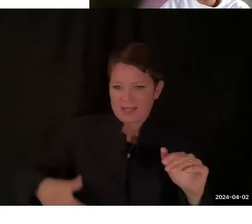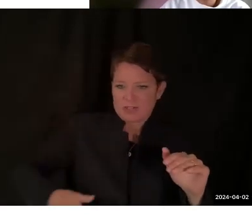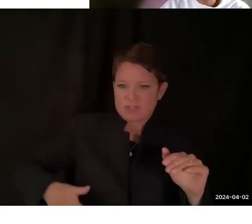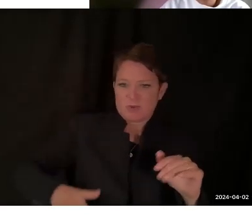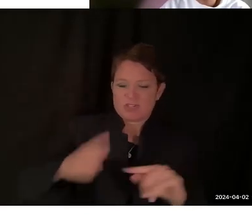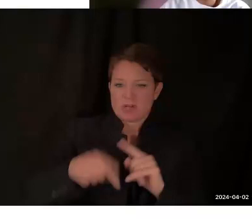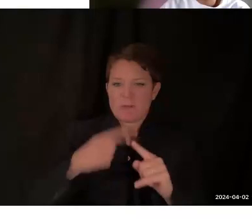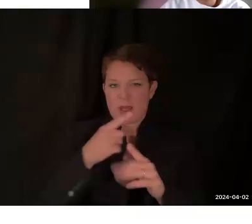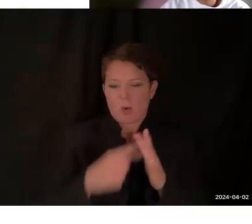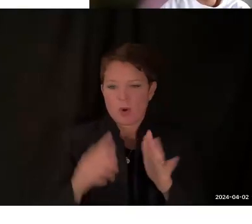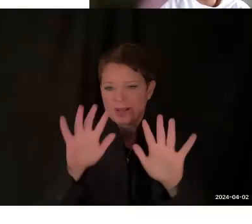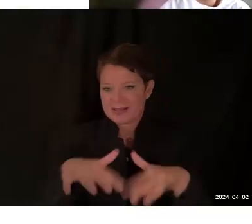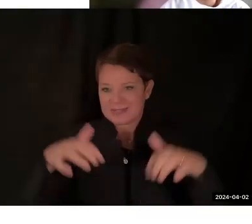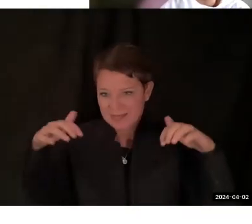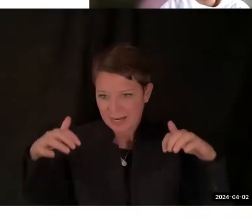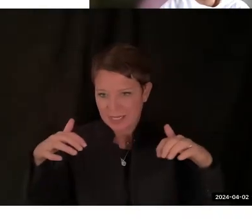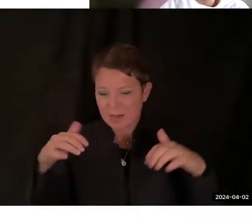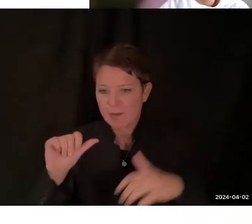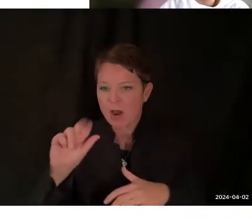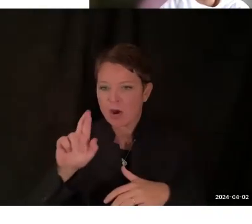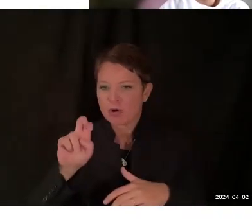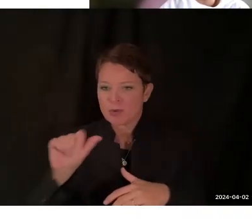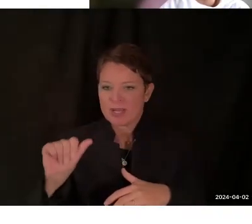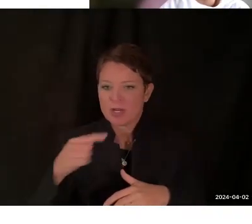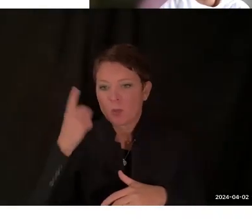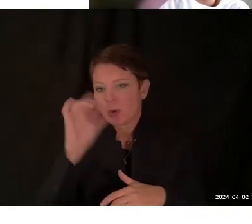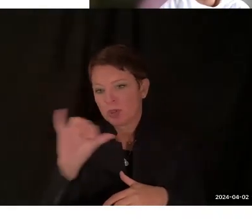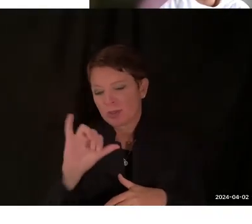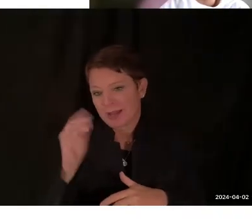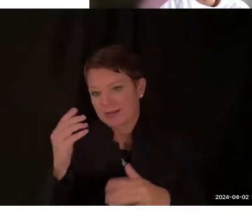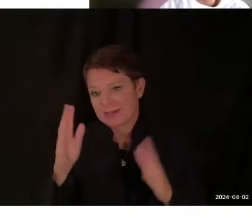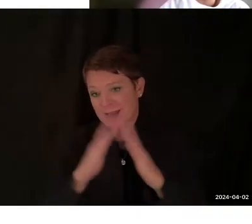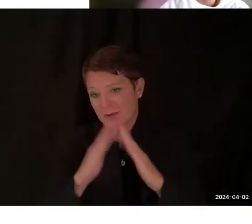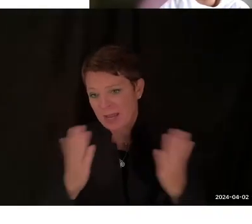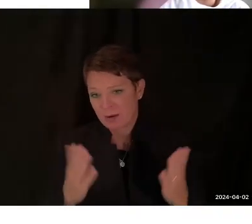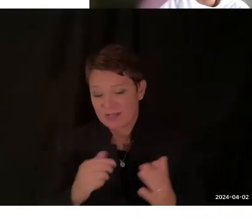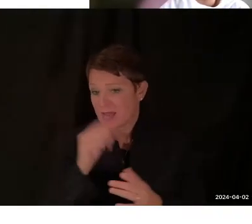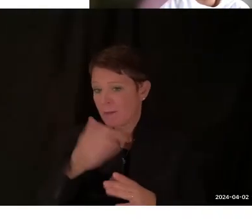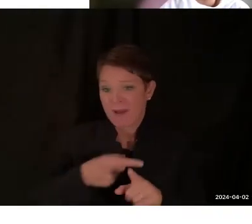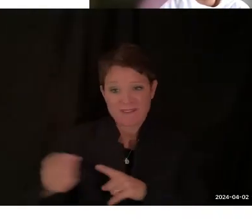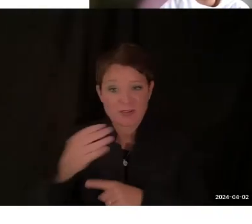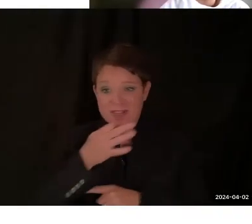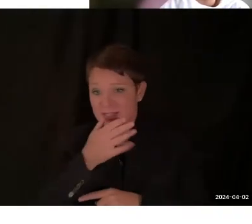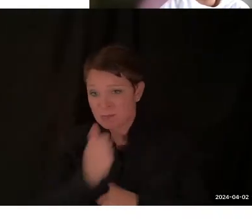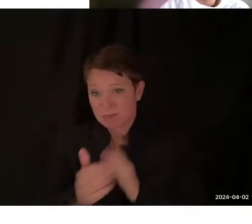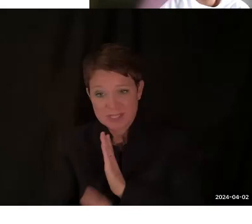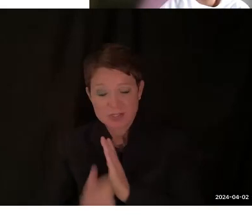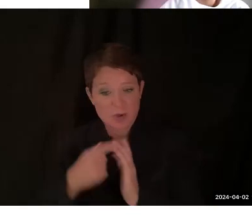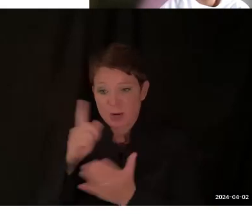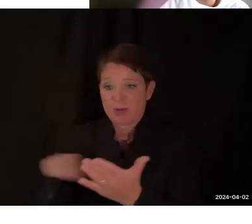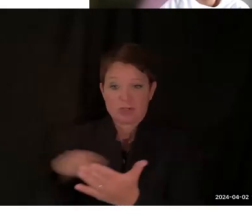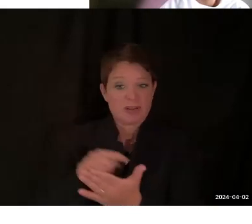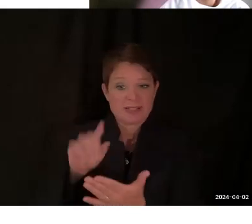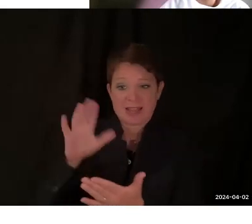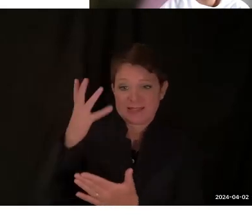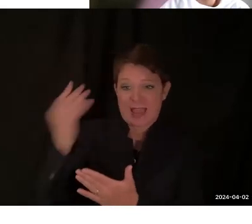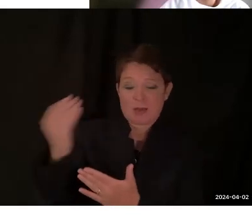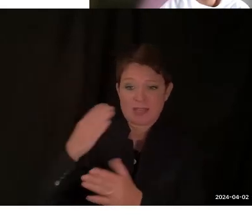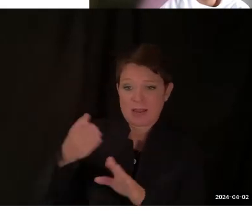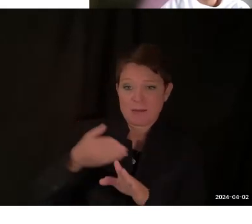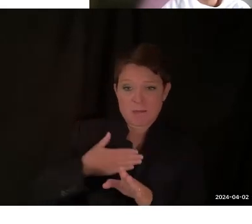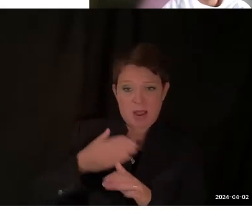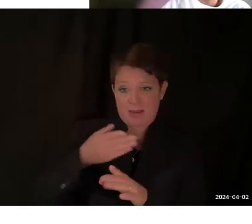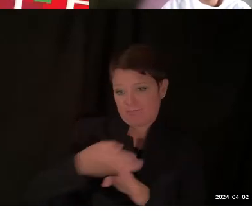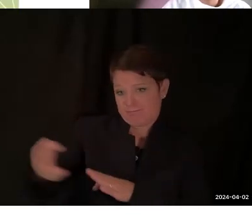about what a stadium or an arena would do downtown. Now, that's not my field of expertise, so I don't want to criticize outside my lane,